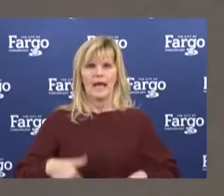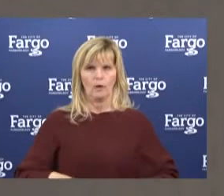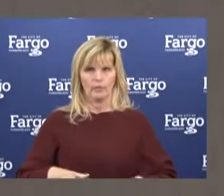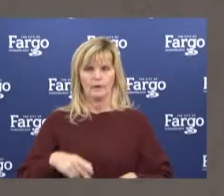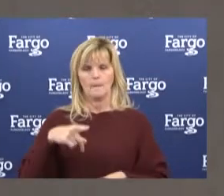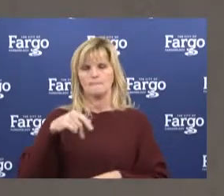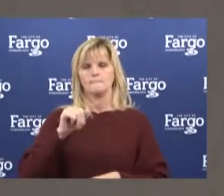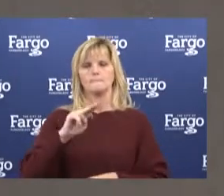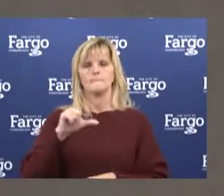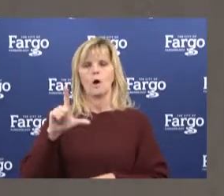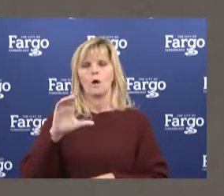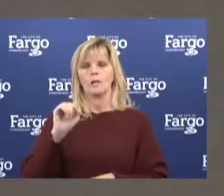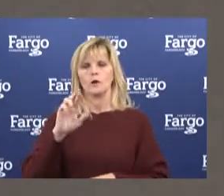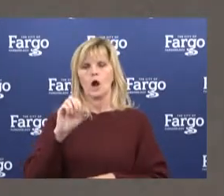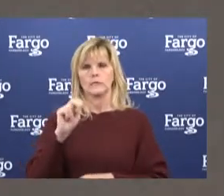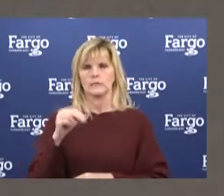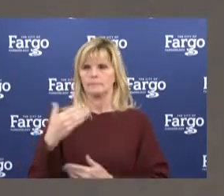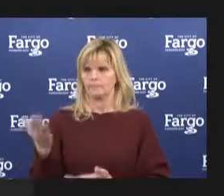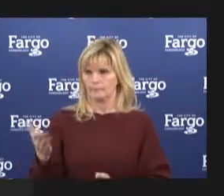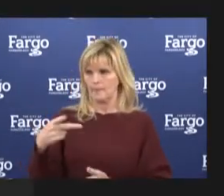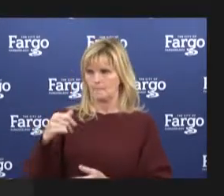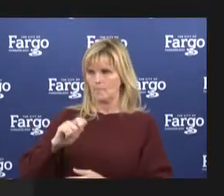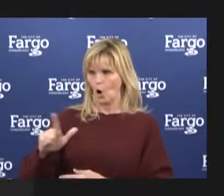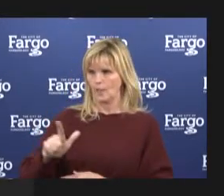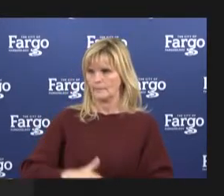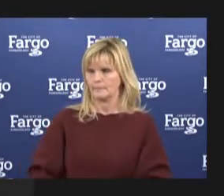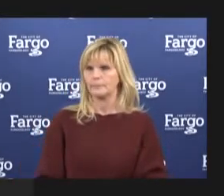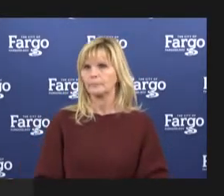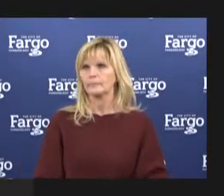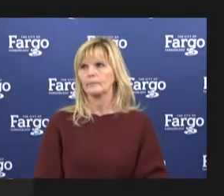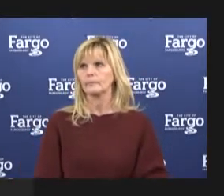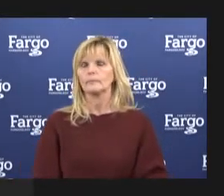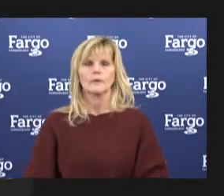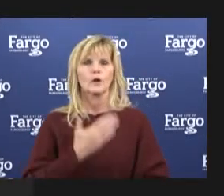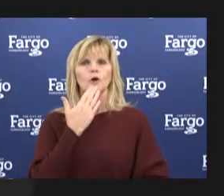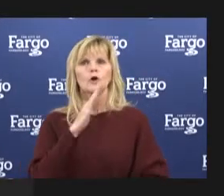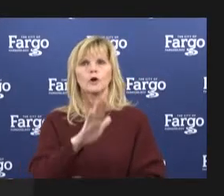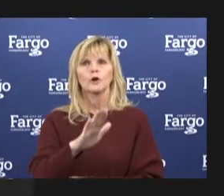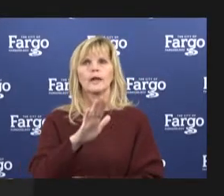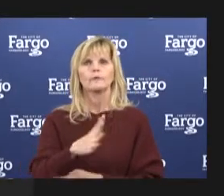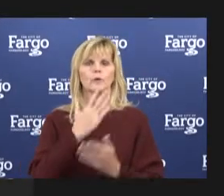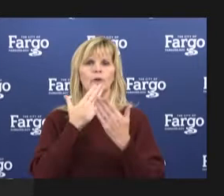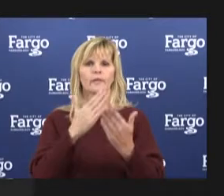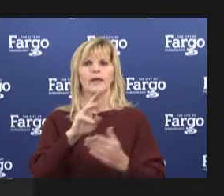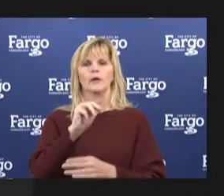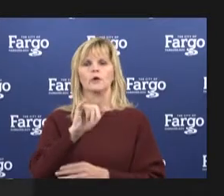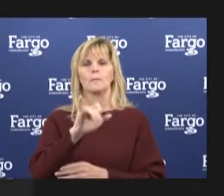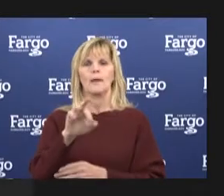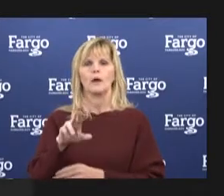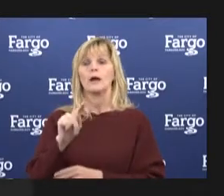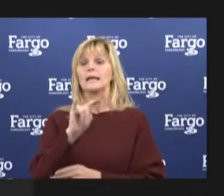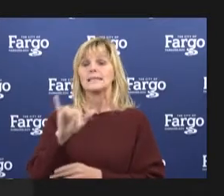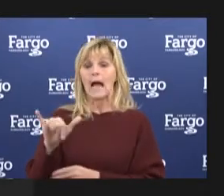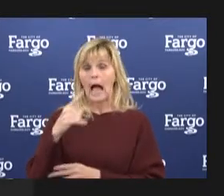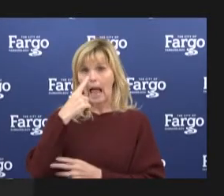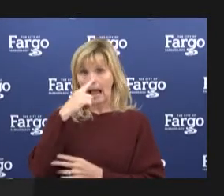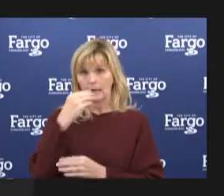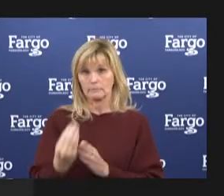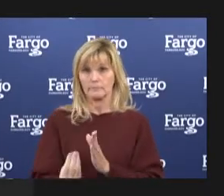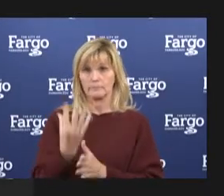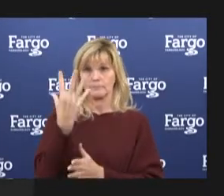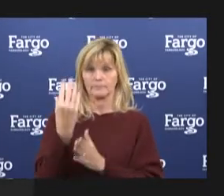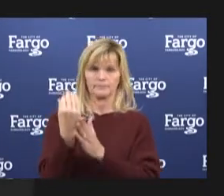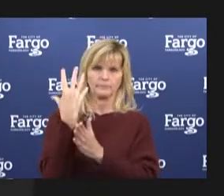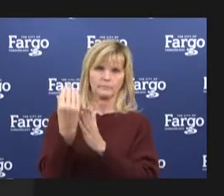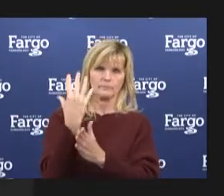Dr. Paul Carson. Paul? Good afternoon, and thank you, Mayor. Ty, if you can pull up my slides, please.